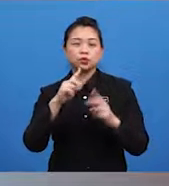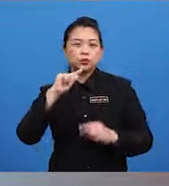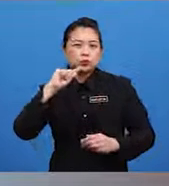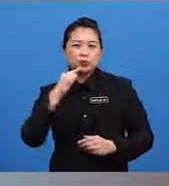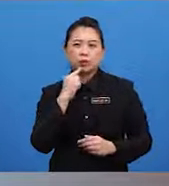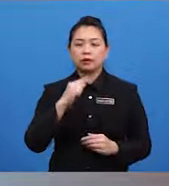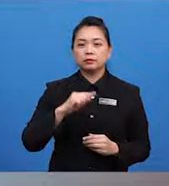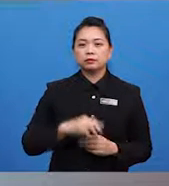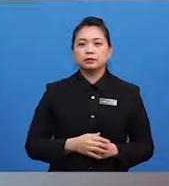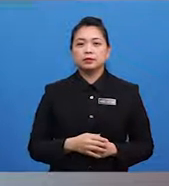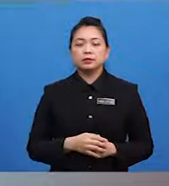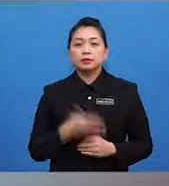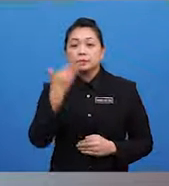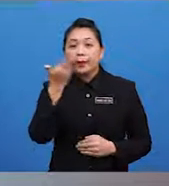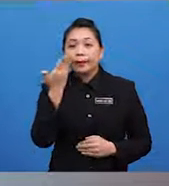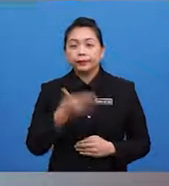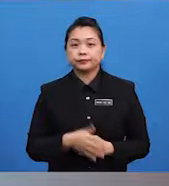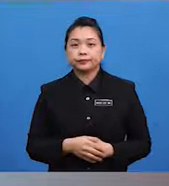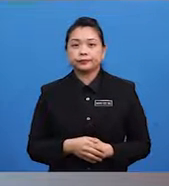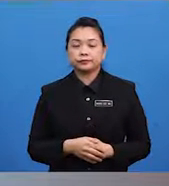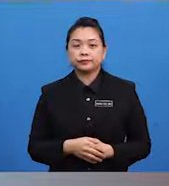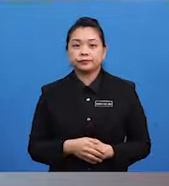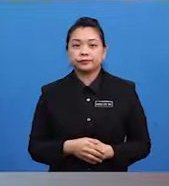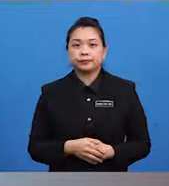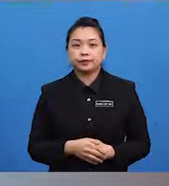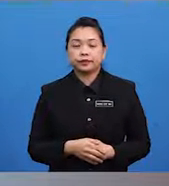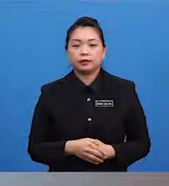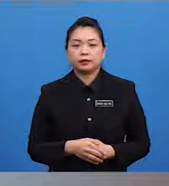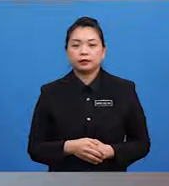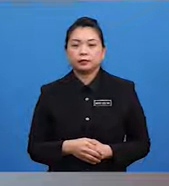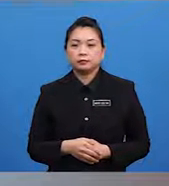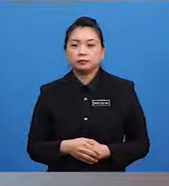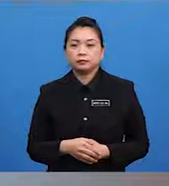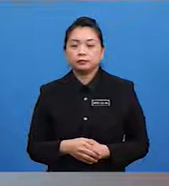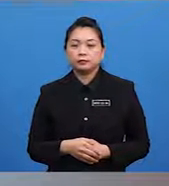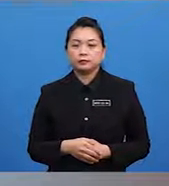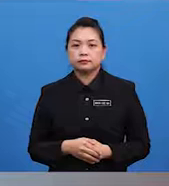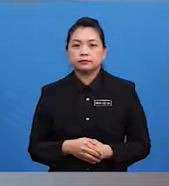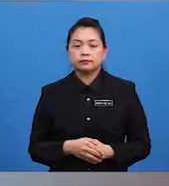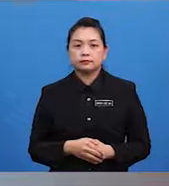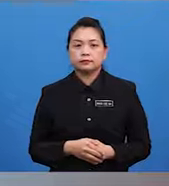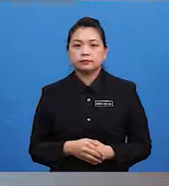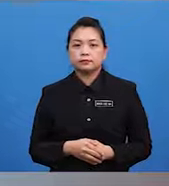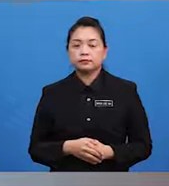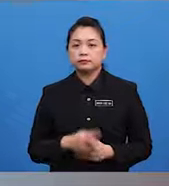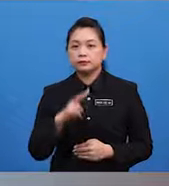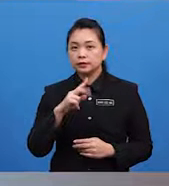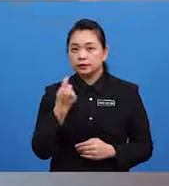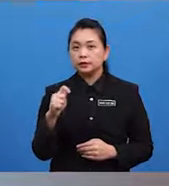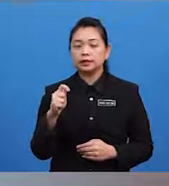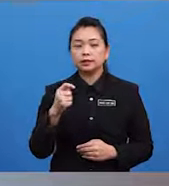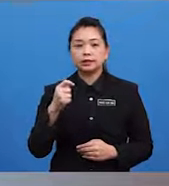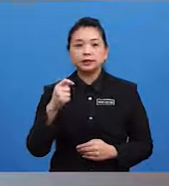the durian. Therefore, the idea given is that the very strong smell of the durian